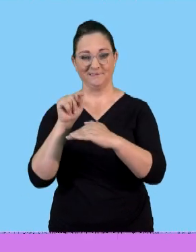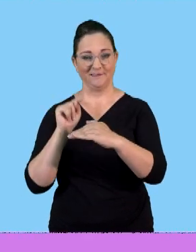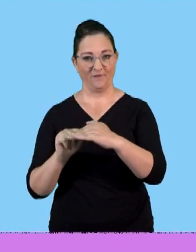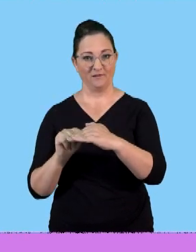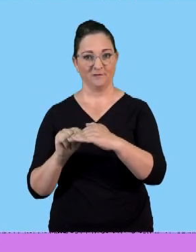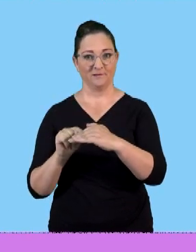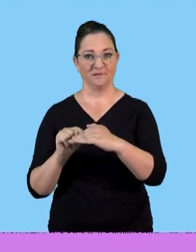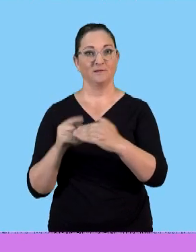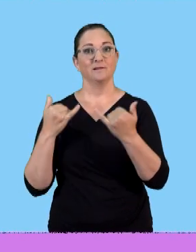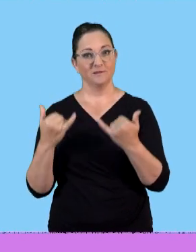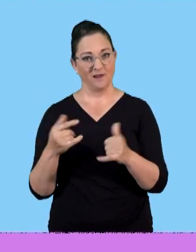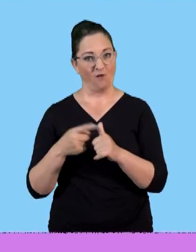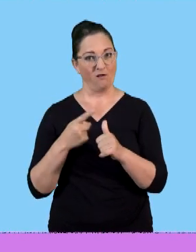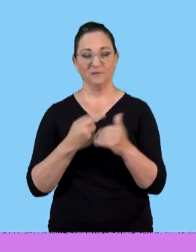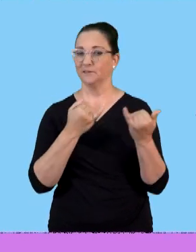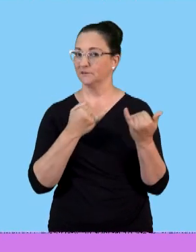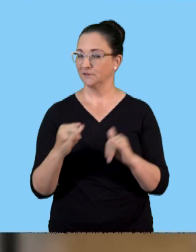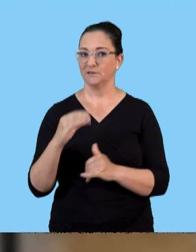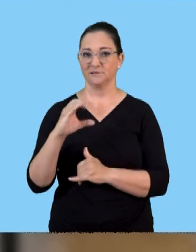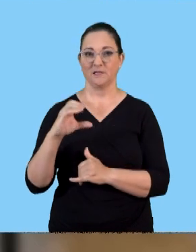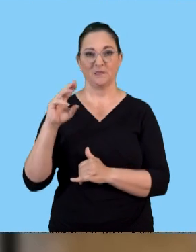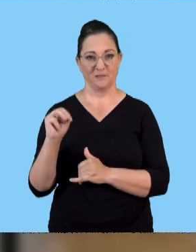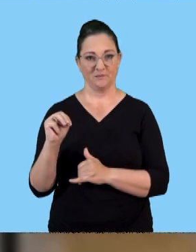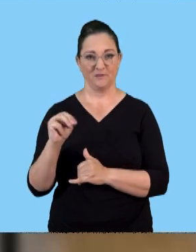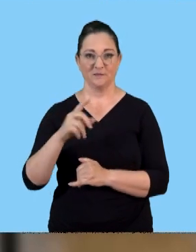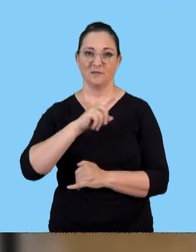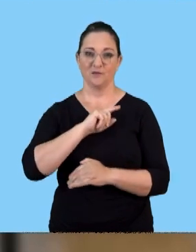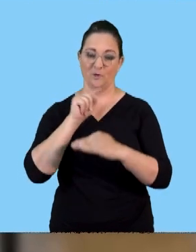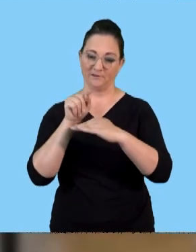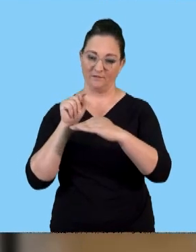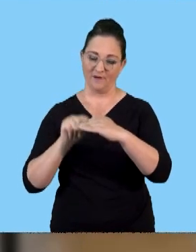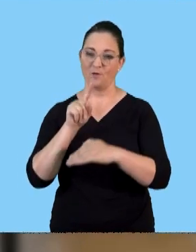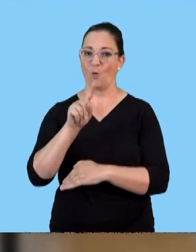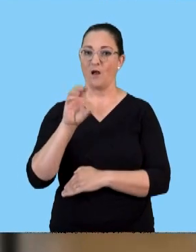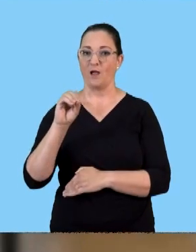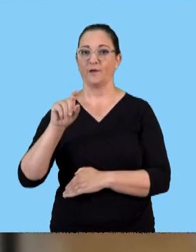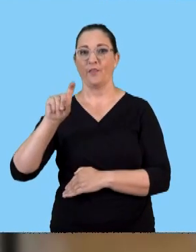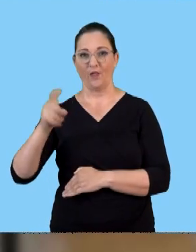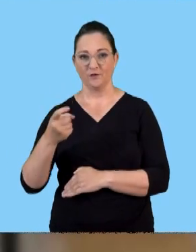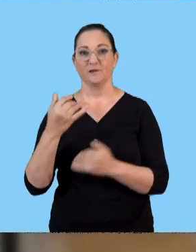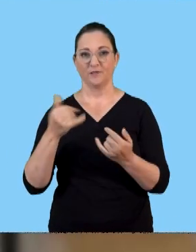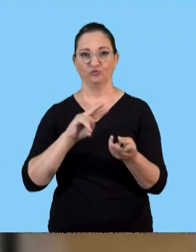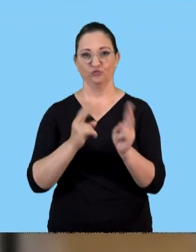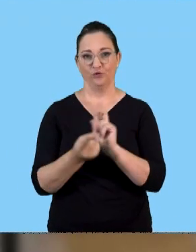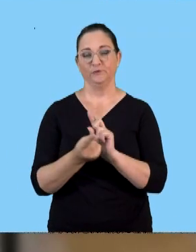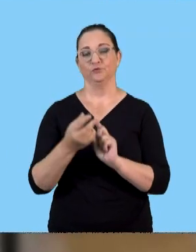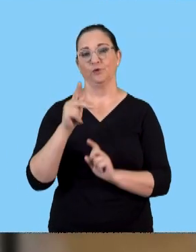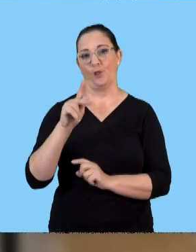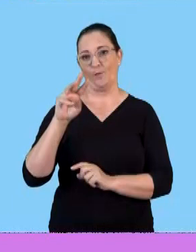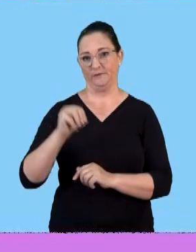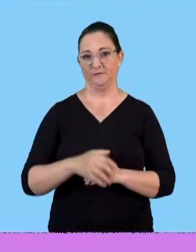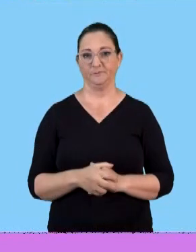that. Remember, now my answer is still in centimeters, so I divide it by 100,000 to take it to kilometers. Okay,